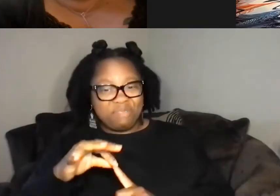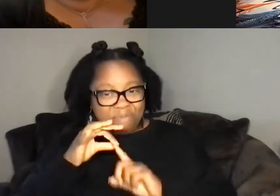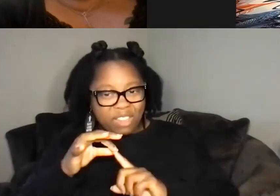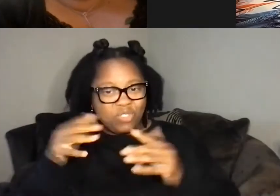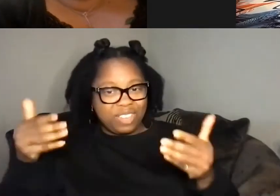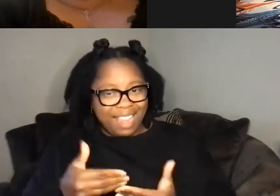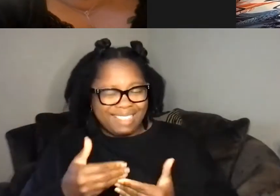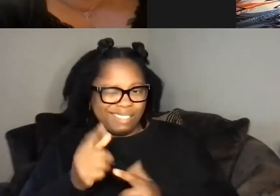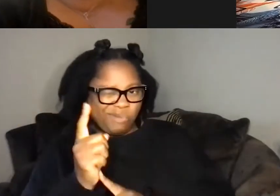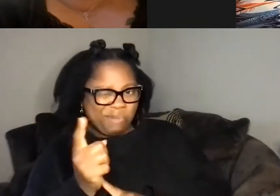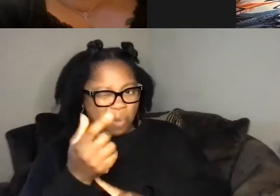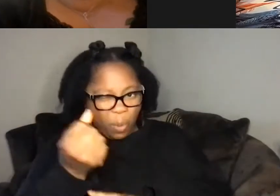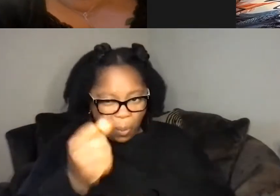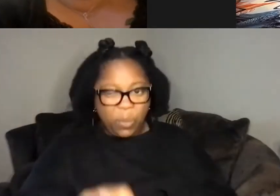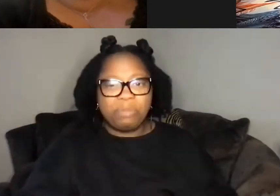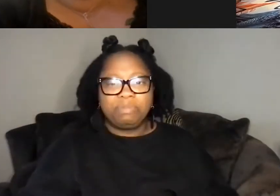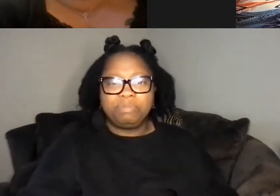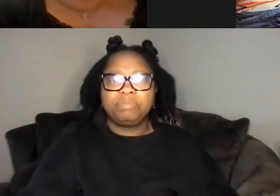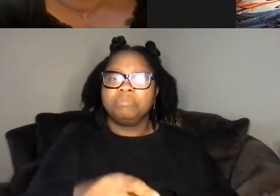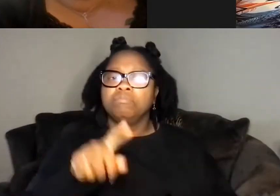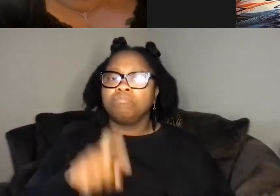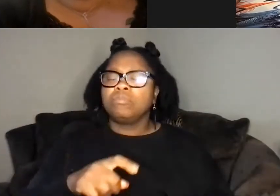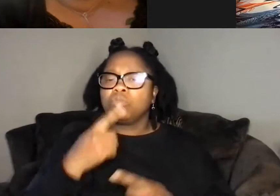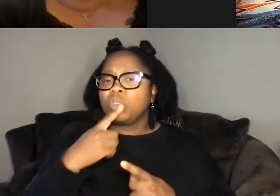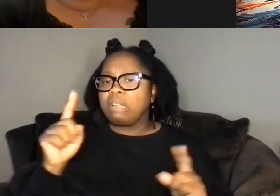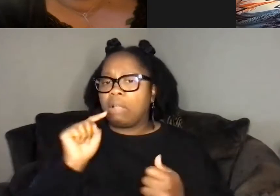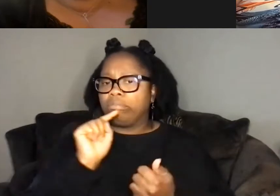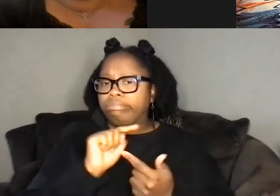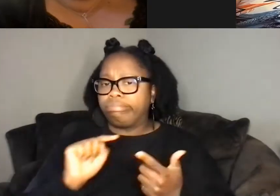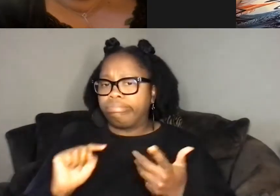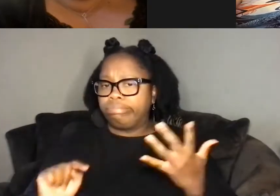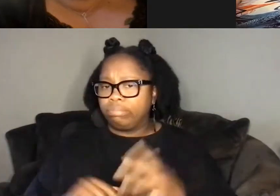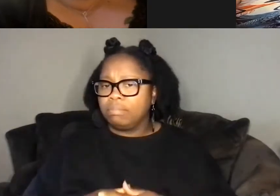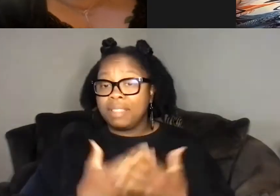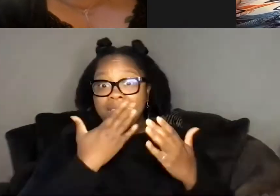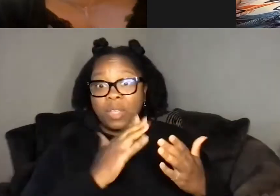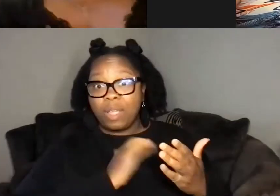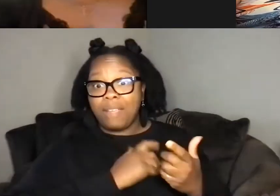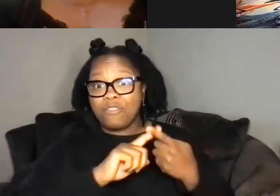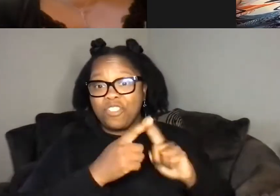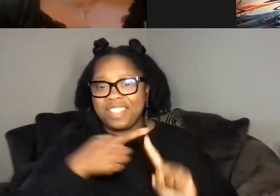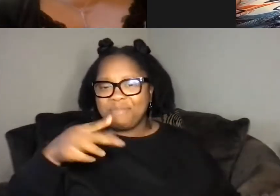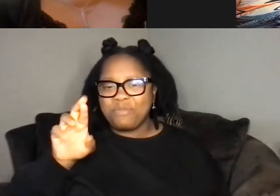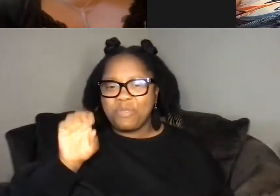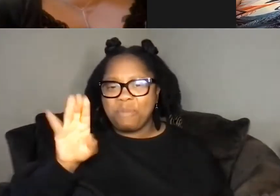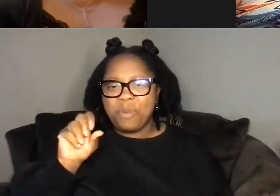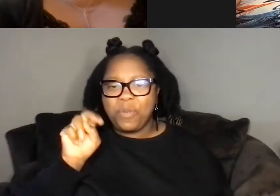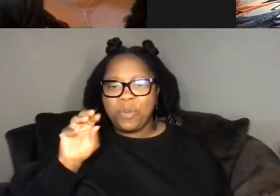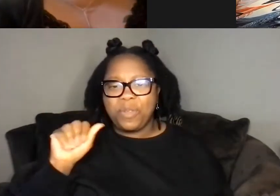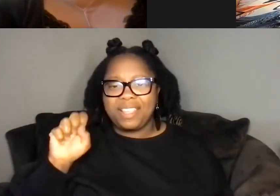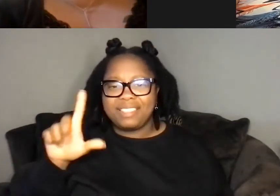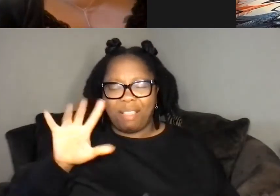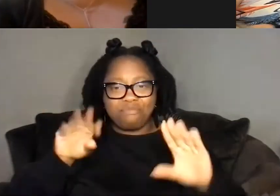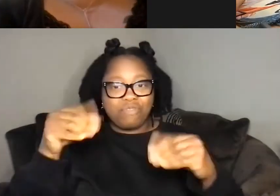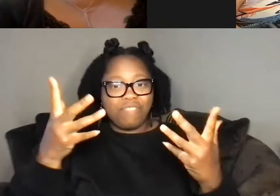Before I do that, I'm just going to make a couple of announcements. First of all, thank you to our friends at Pro Bono ASL who are providing